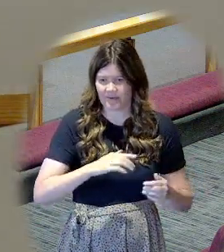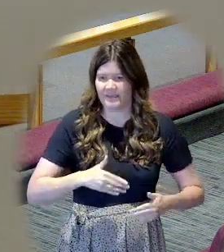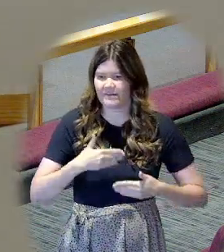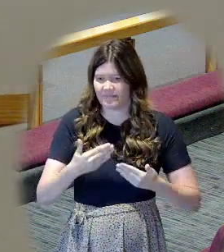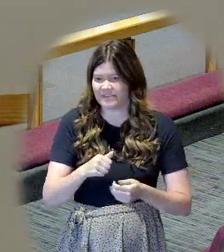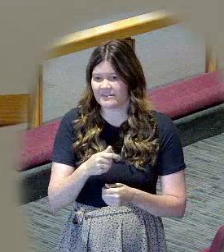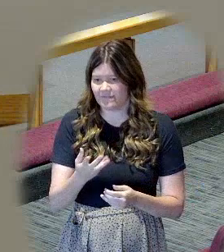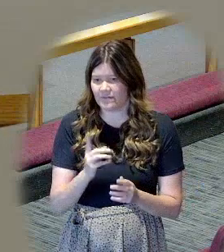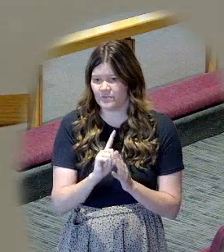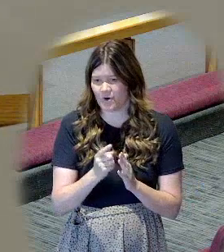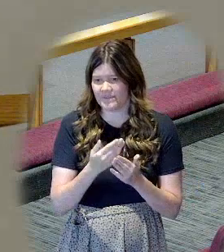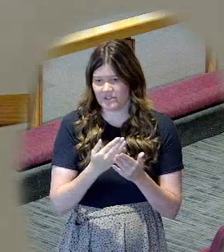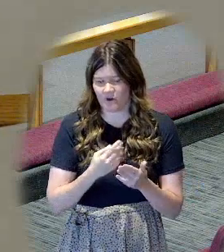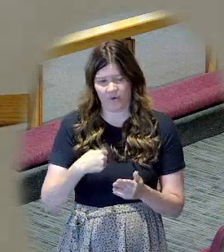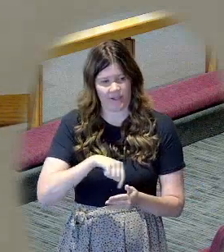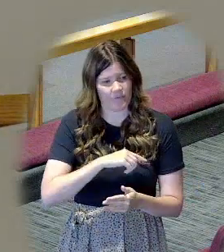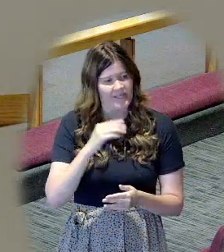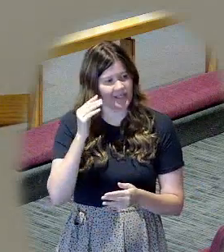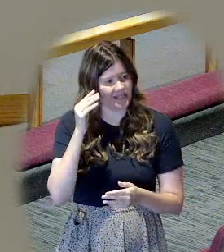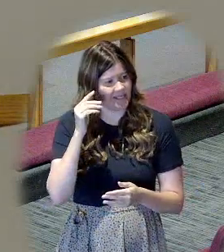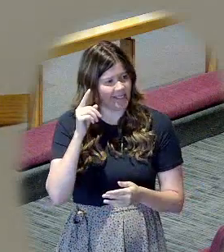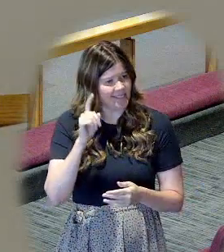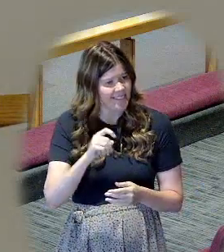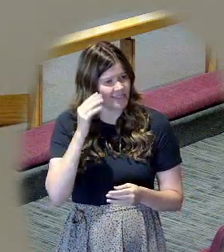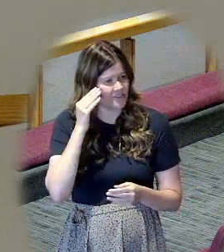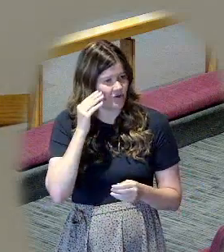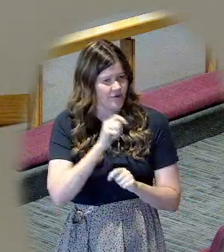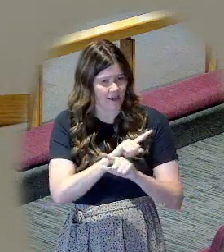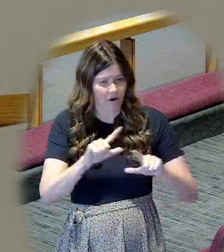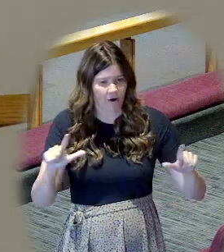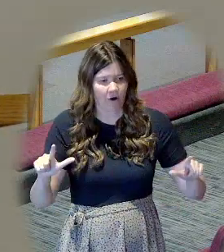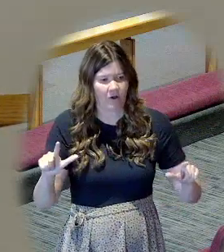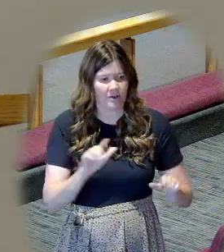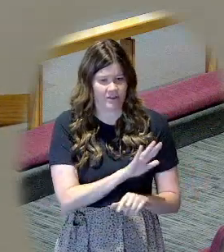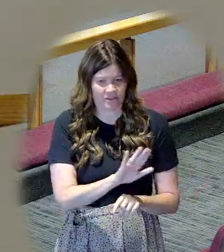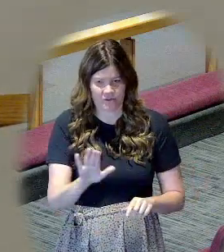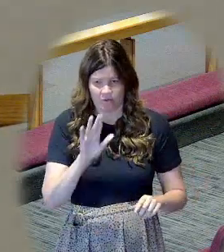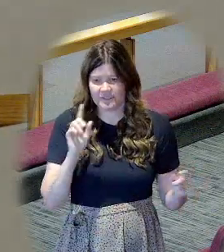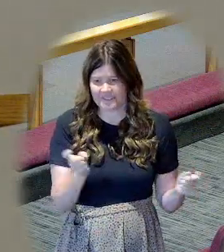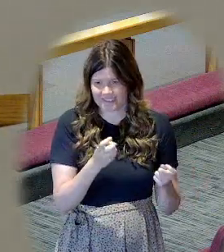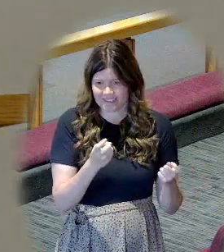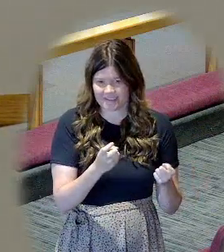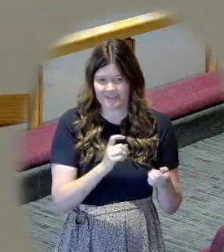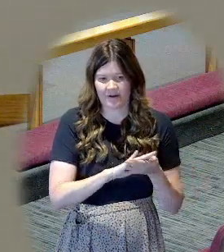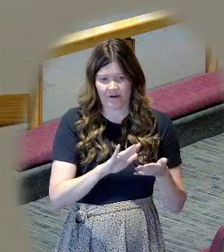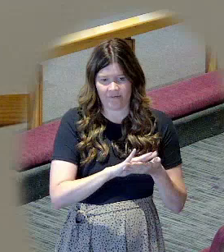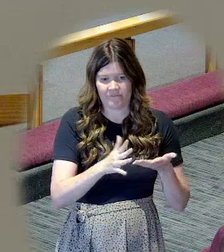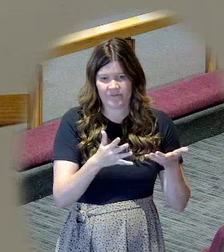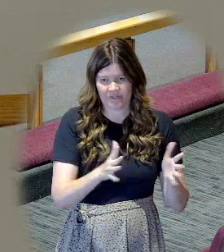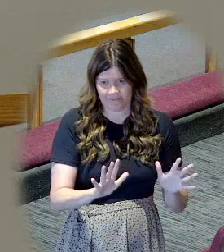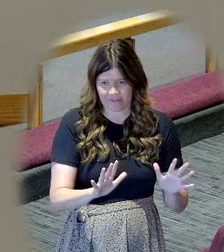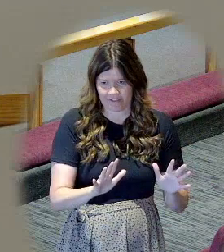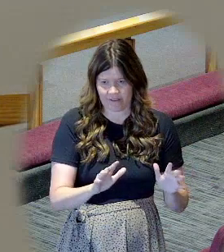know that your sins are forgiven, every single one of them.